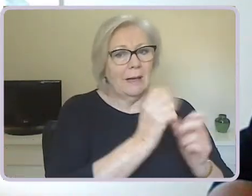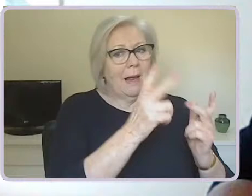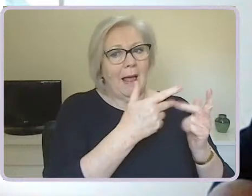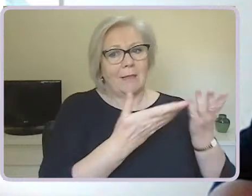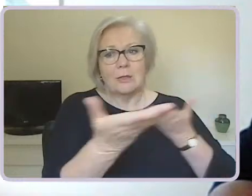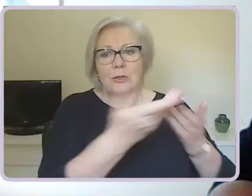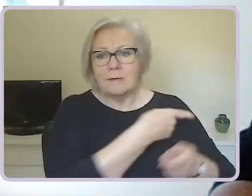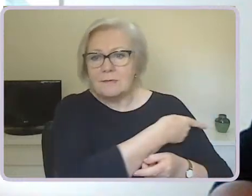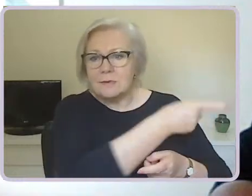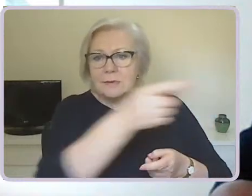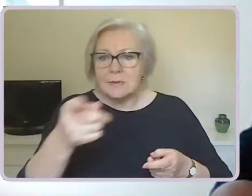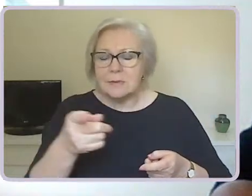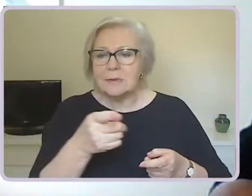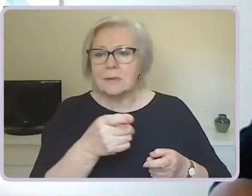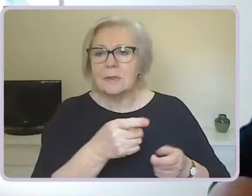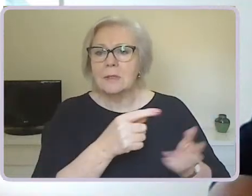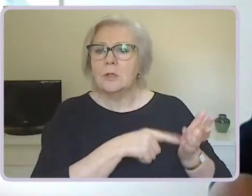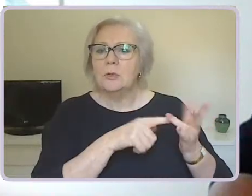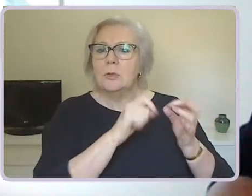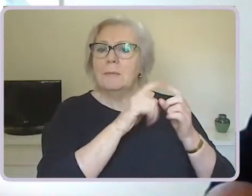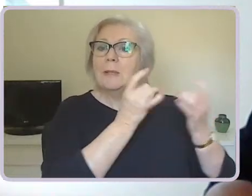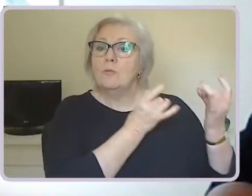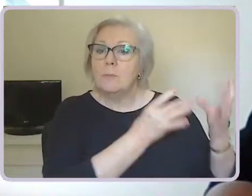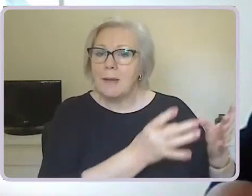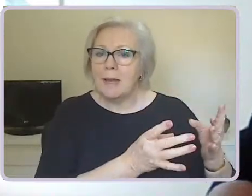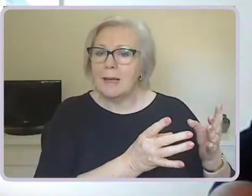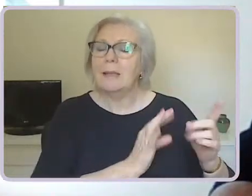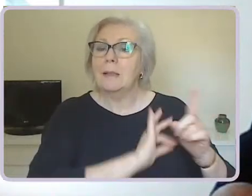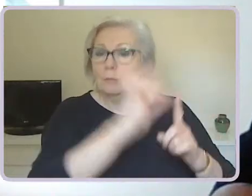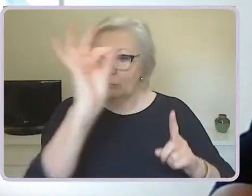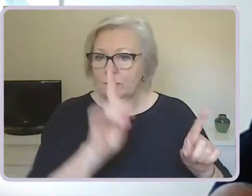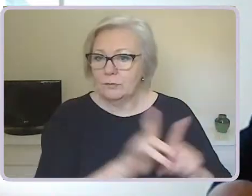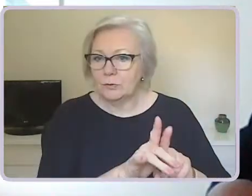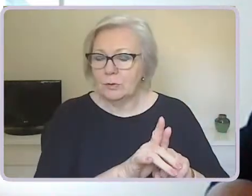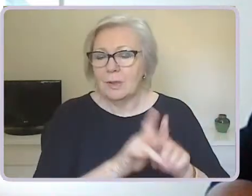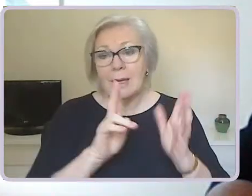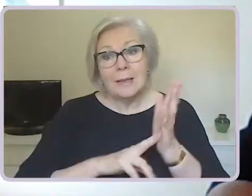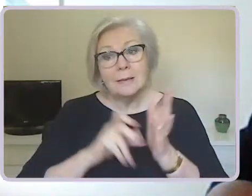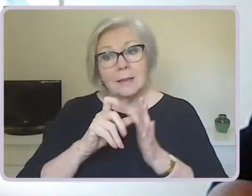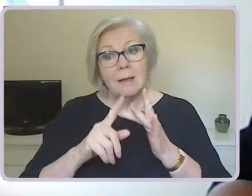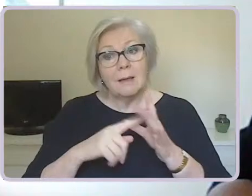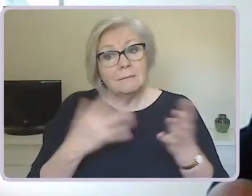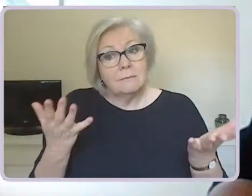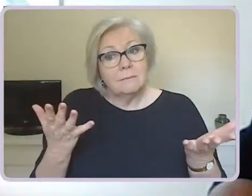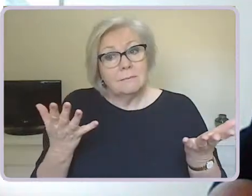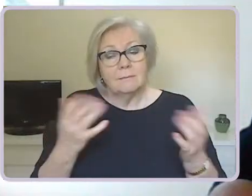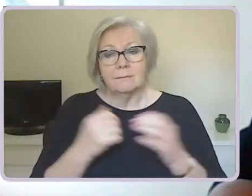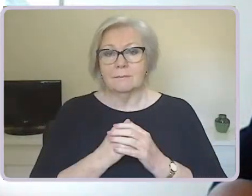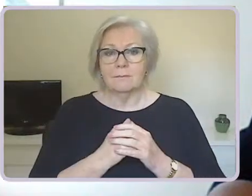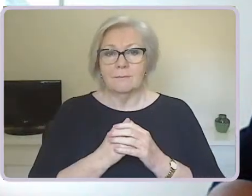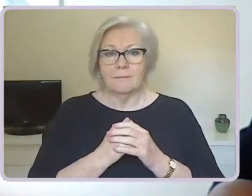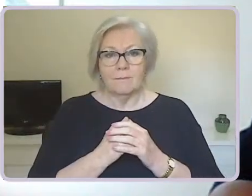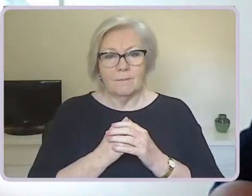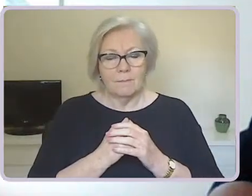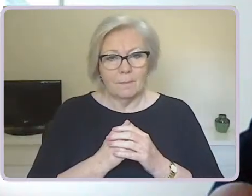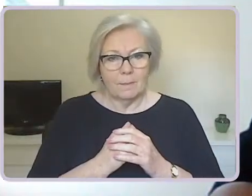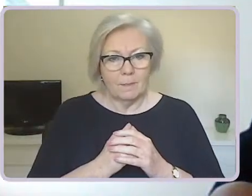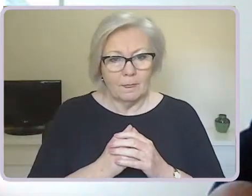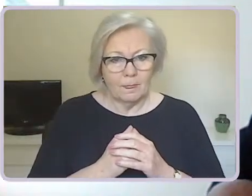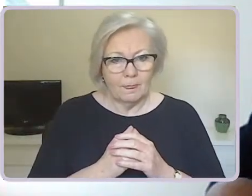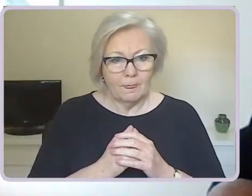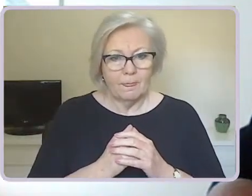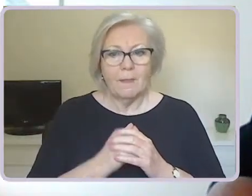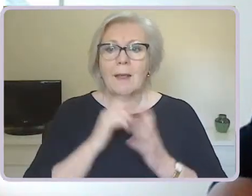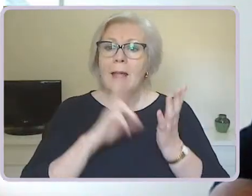to do better. And what about the NDIA? How effective has it been as the go-to